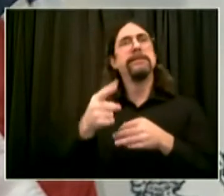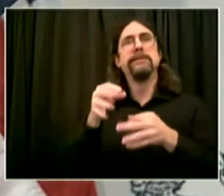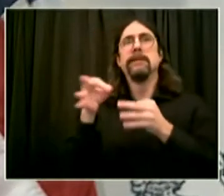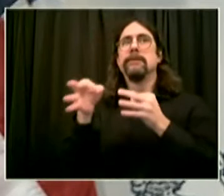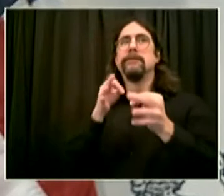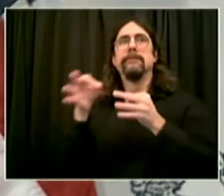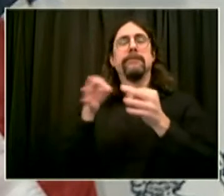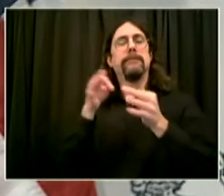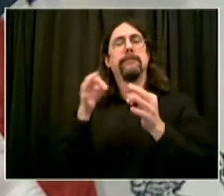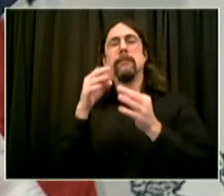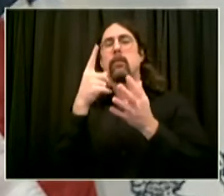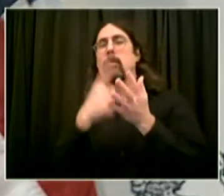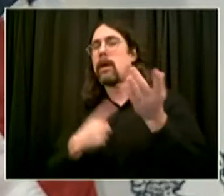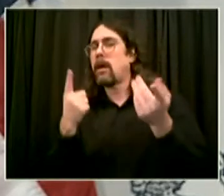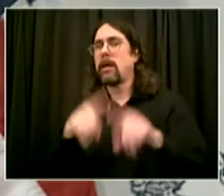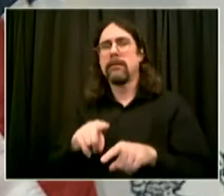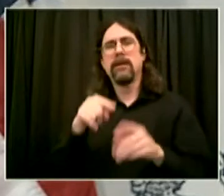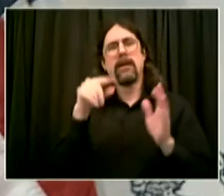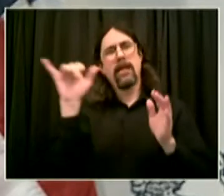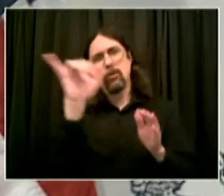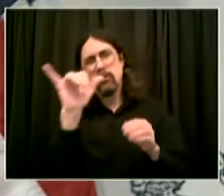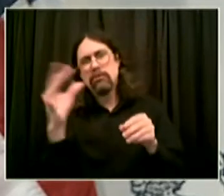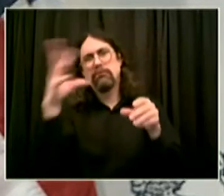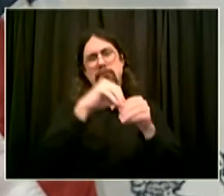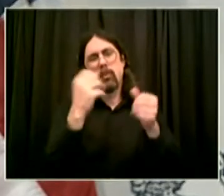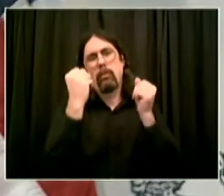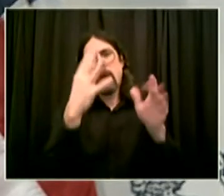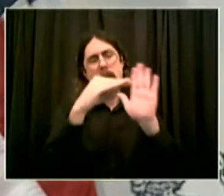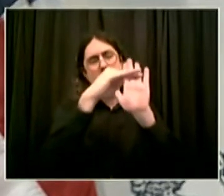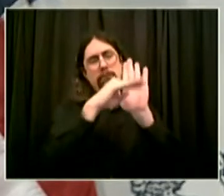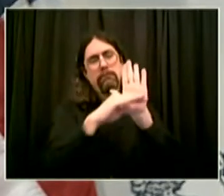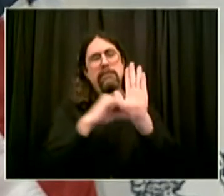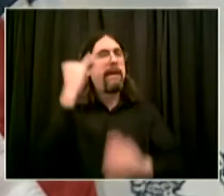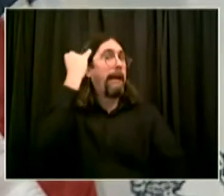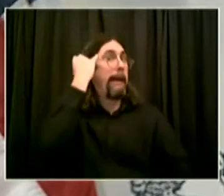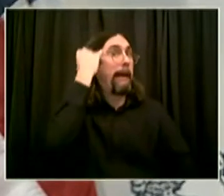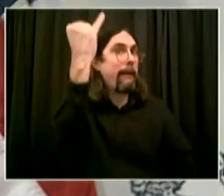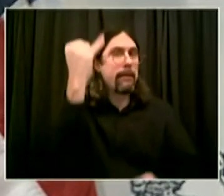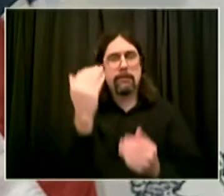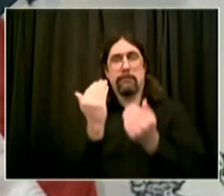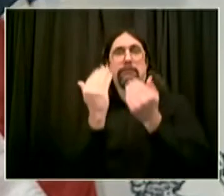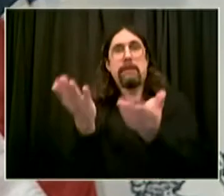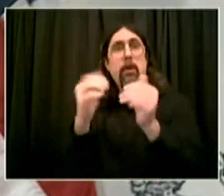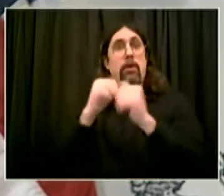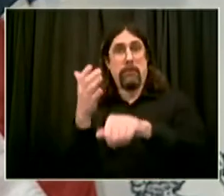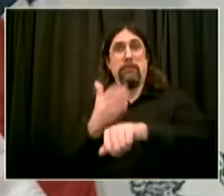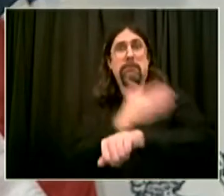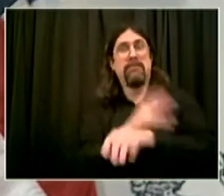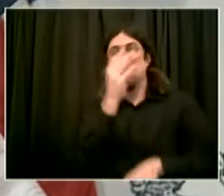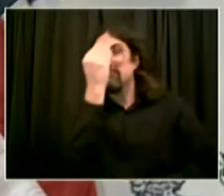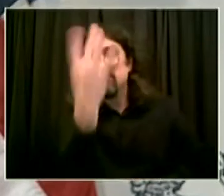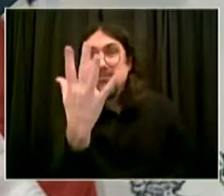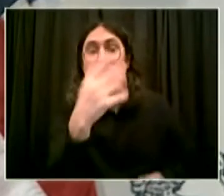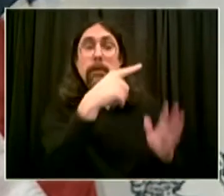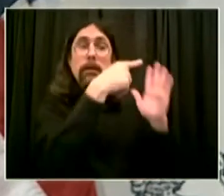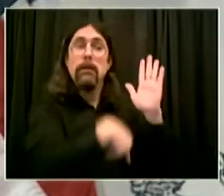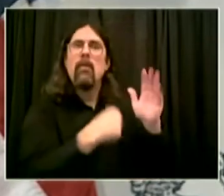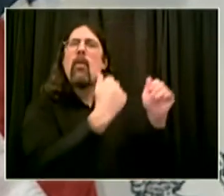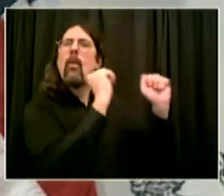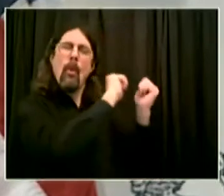extraordinary change, and the MOU that went with it from the police department and the CCRB, and now the announcement about bringing communities in the